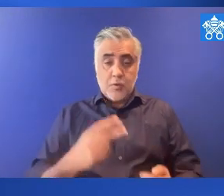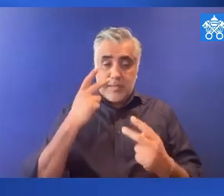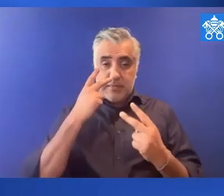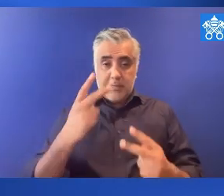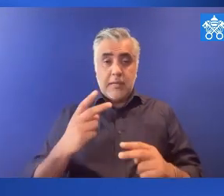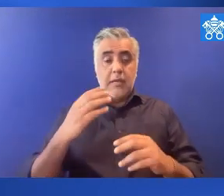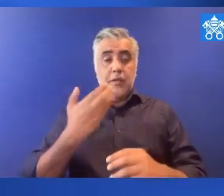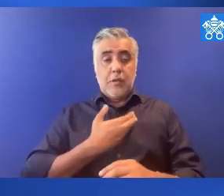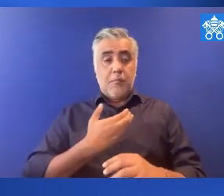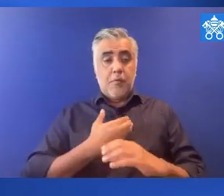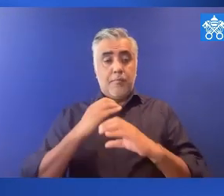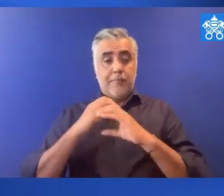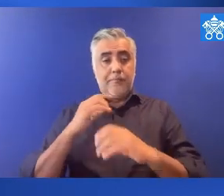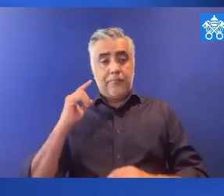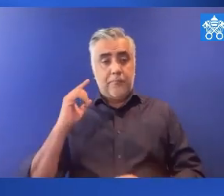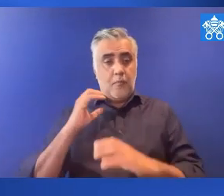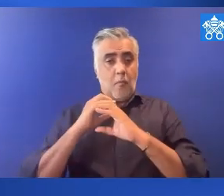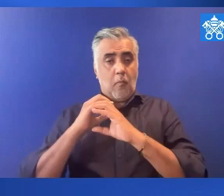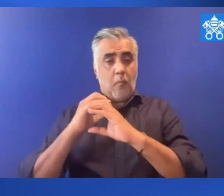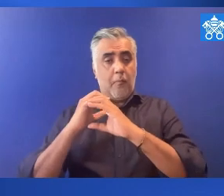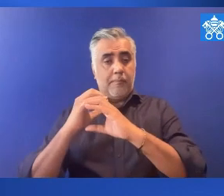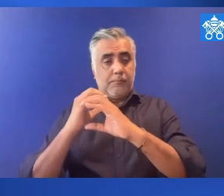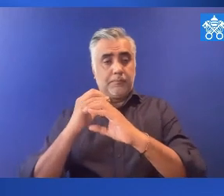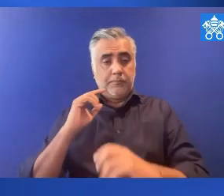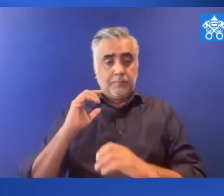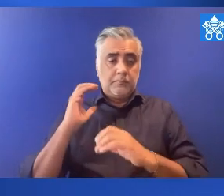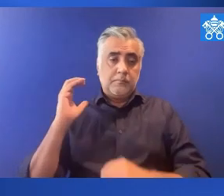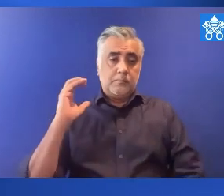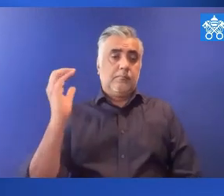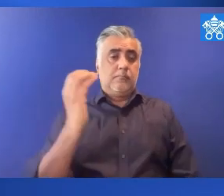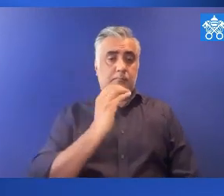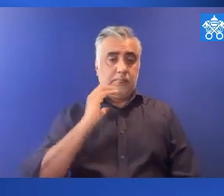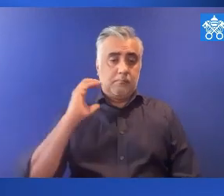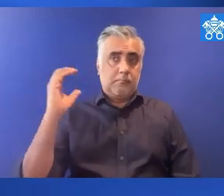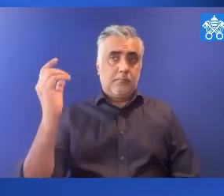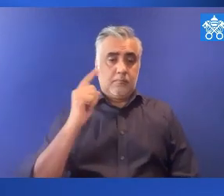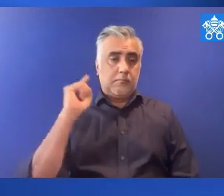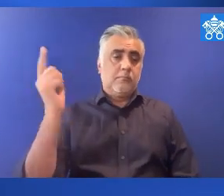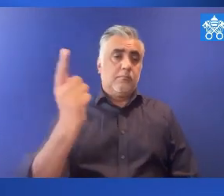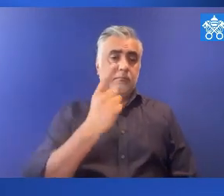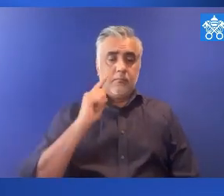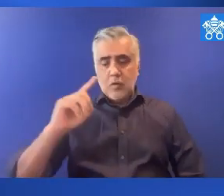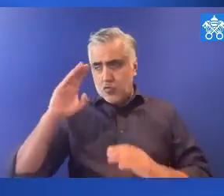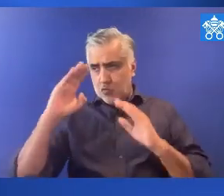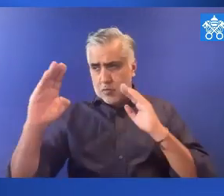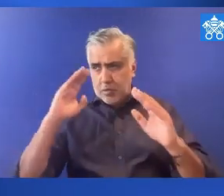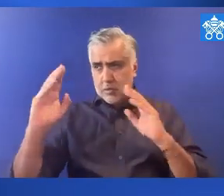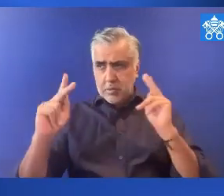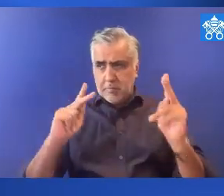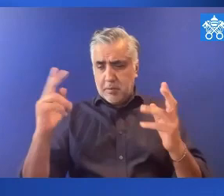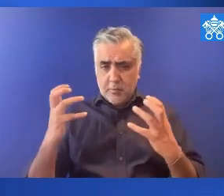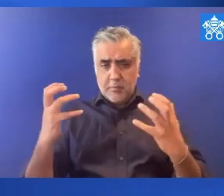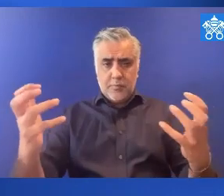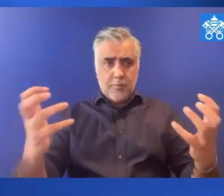TV, then you are seeing right now Pope Francis making the rounds of St. Peter's Square in his Pope Mobile as he